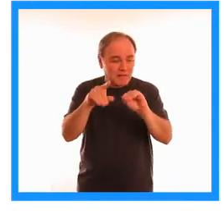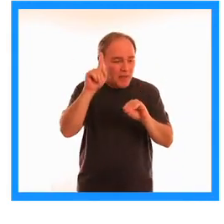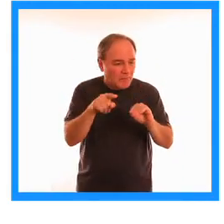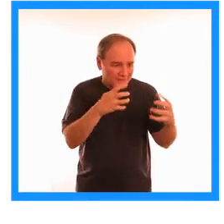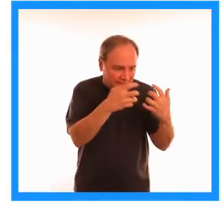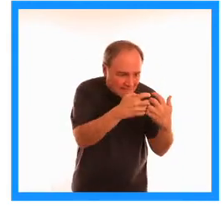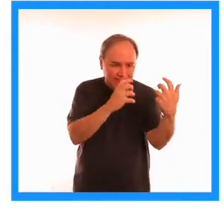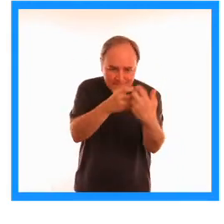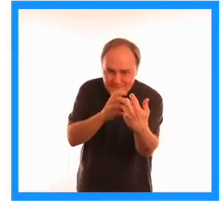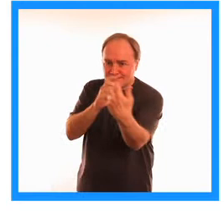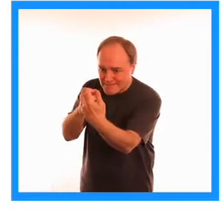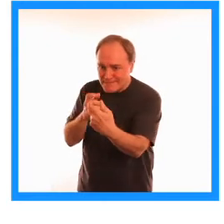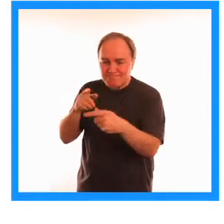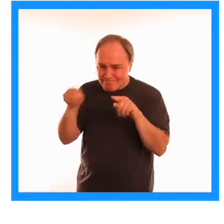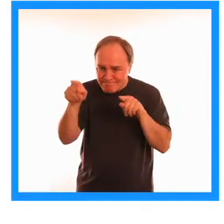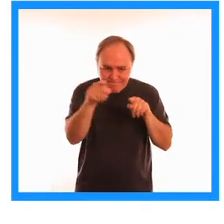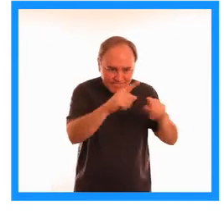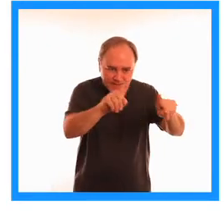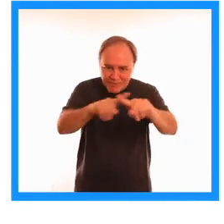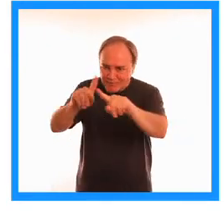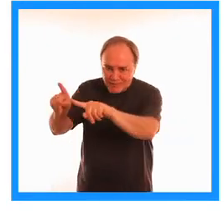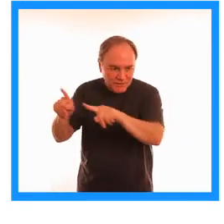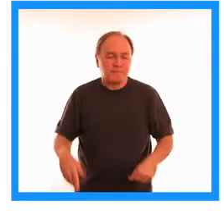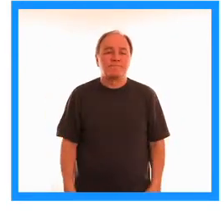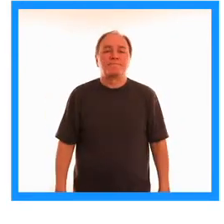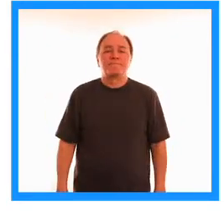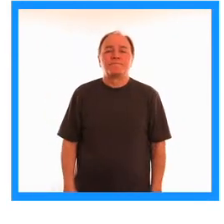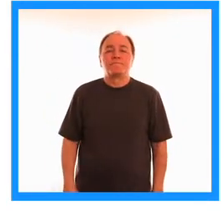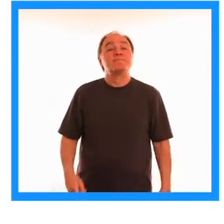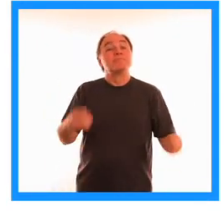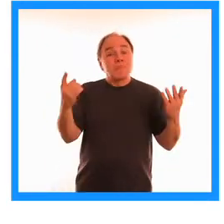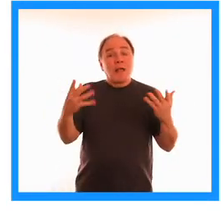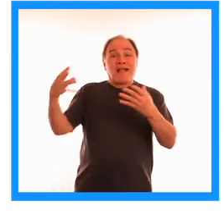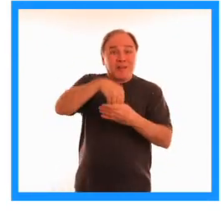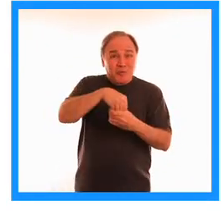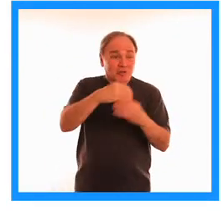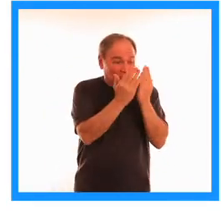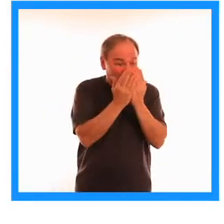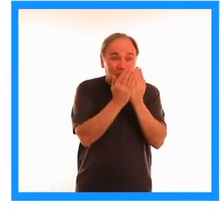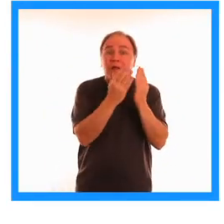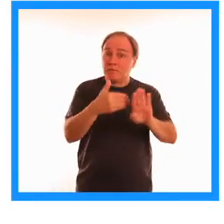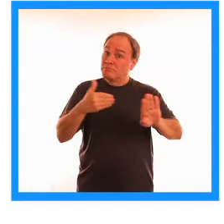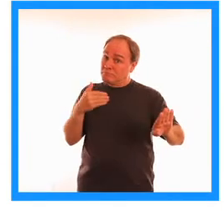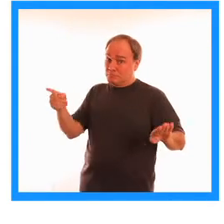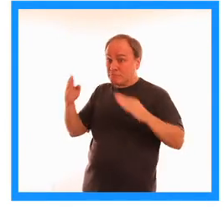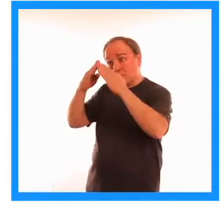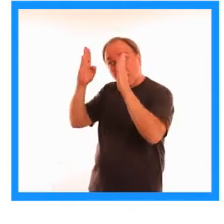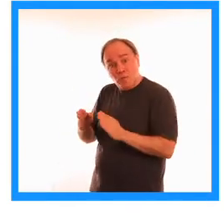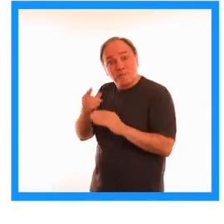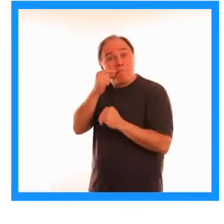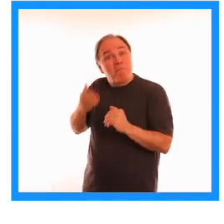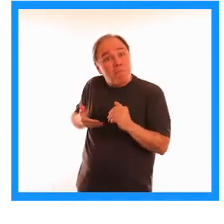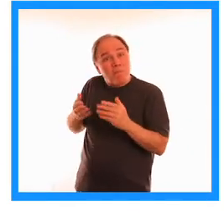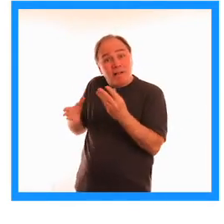face considerable obstacles to qualifying as teachers. Teachers often have inadequate support in the classroom, and they need to be able to